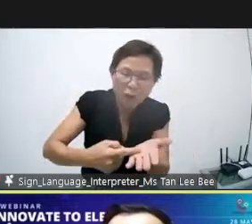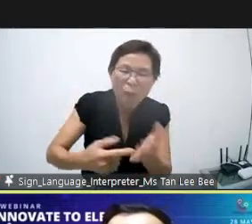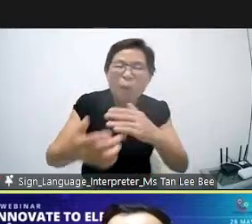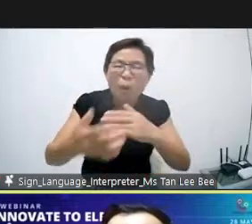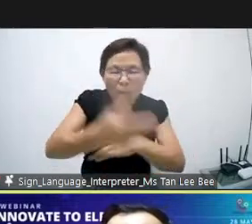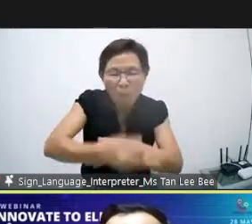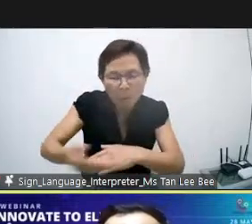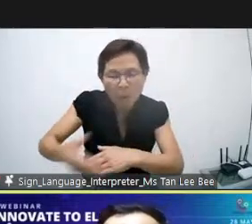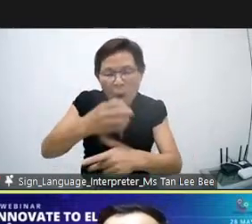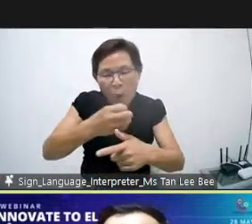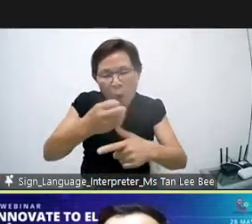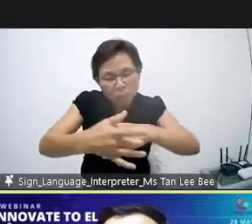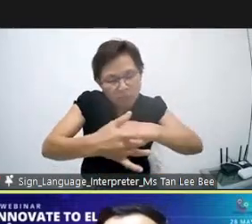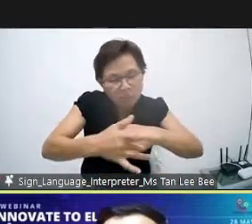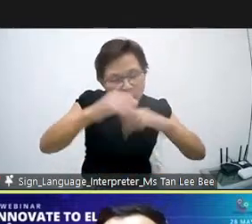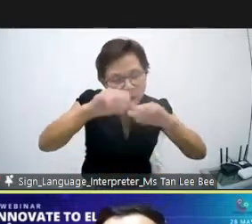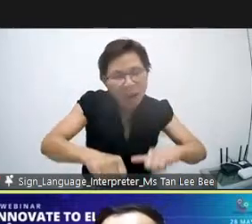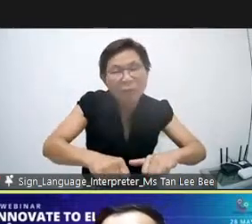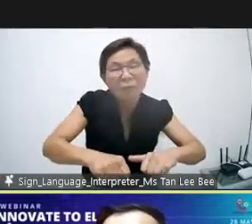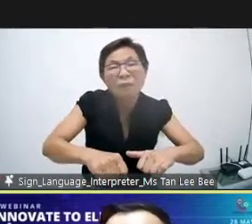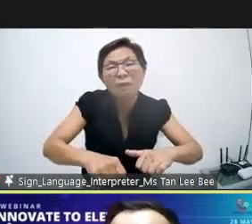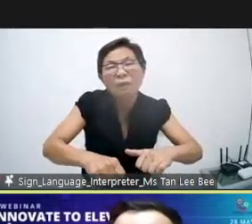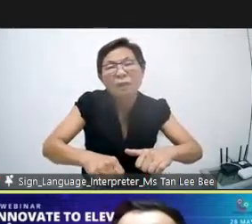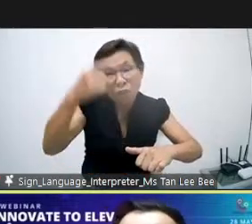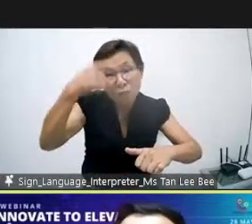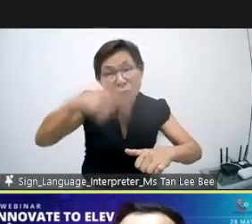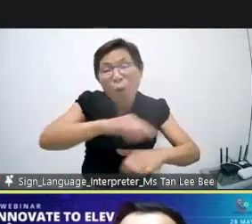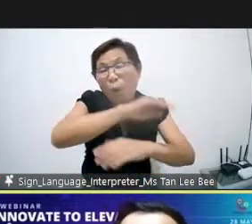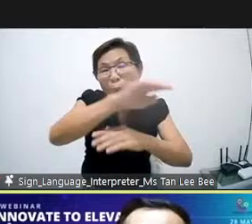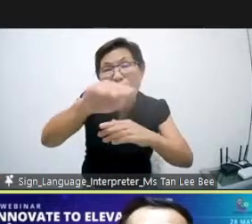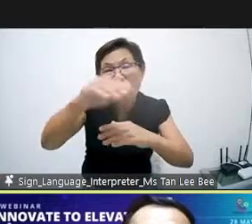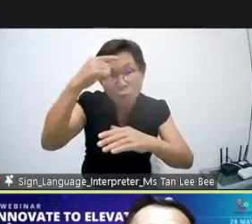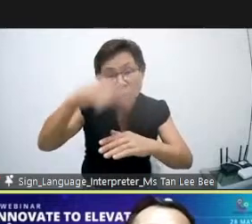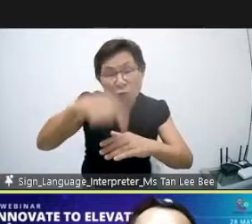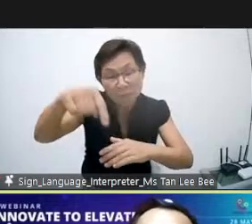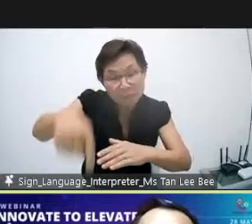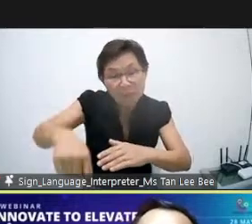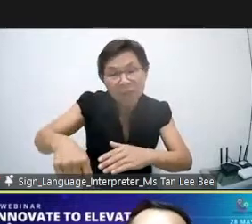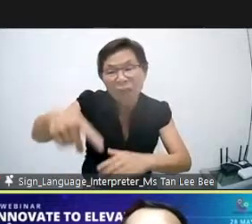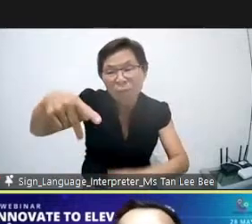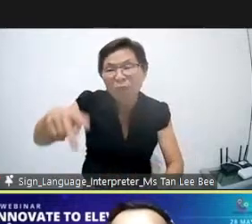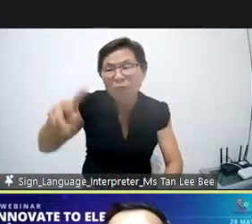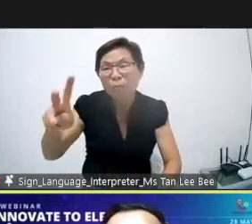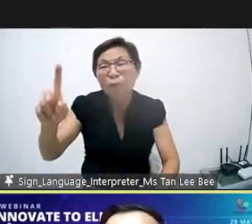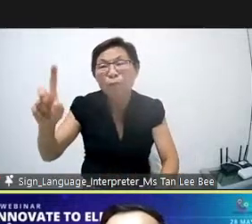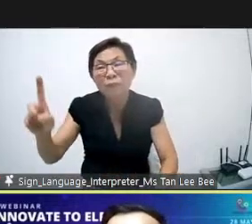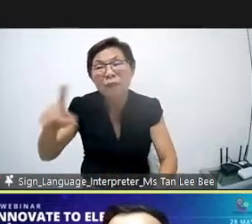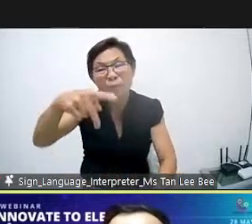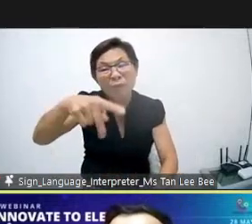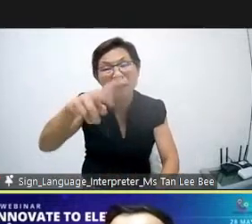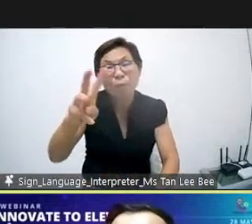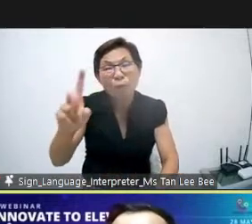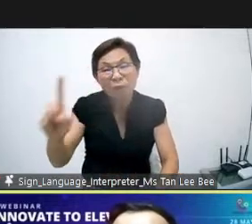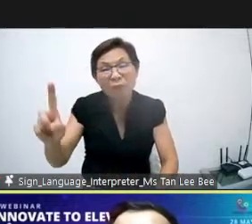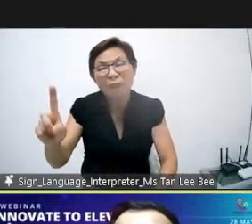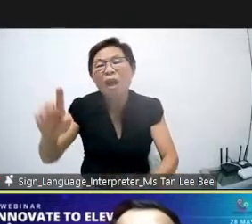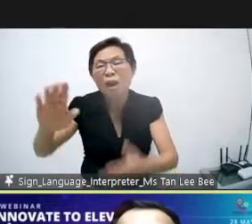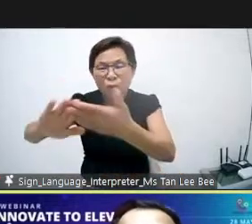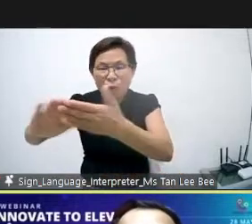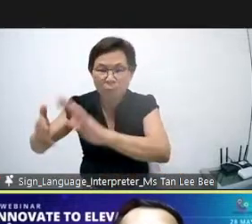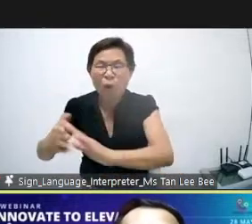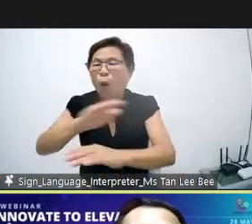can serve, that can support all these special needs communities. So all these levels about